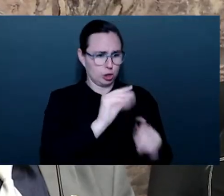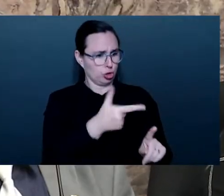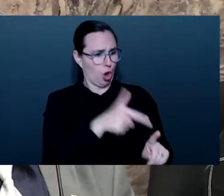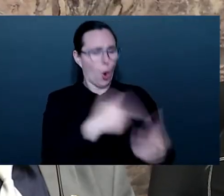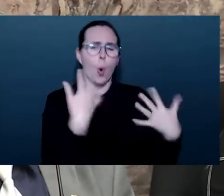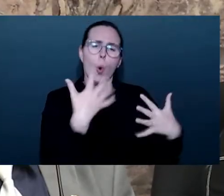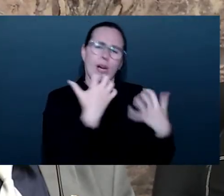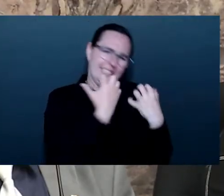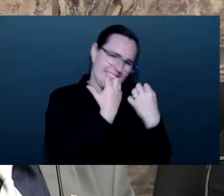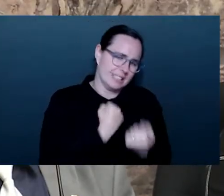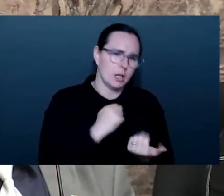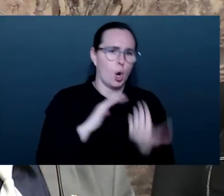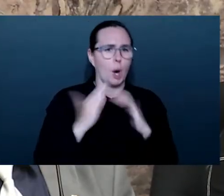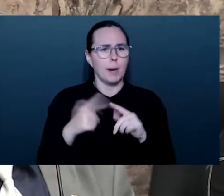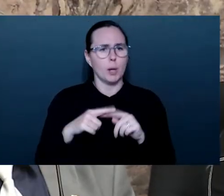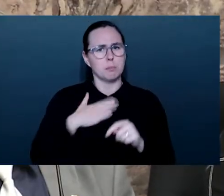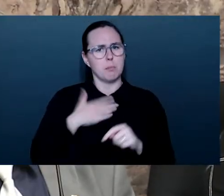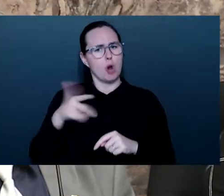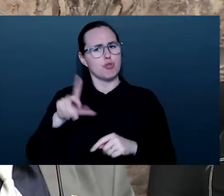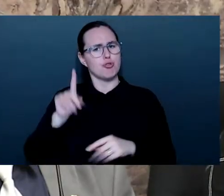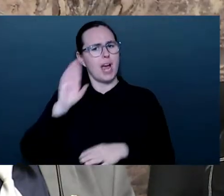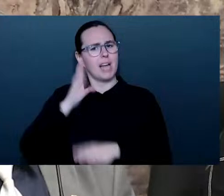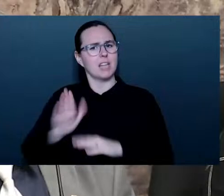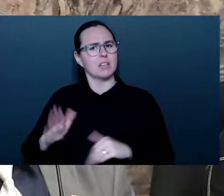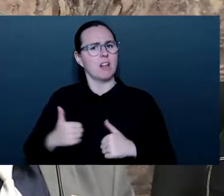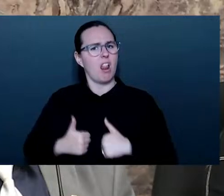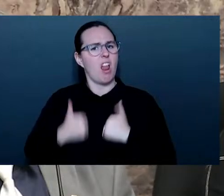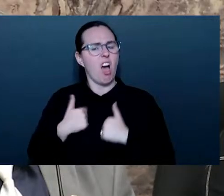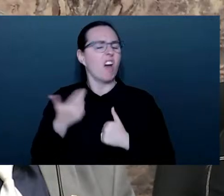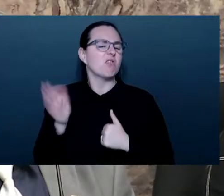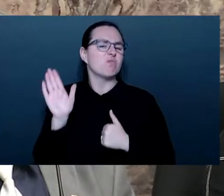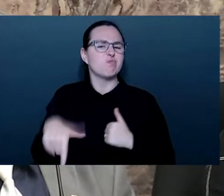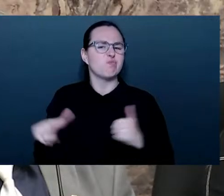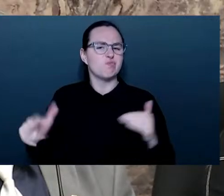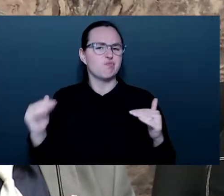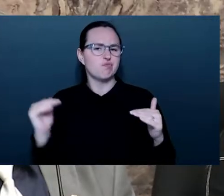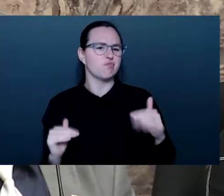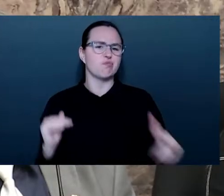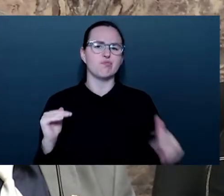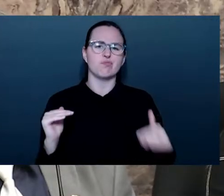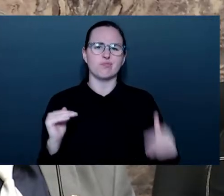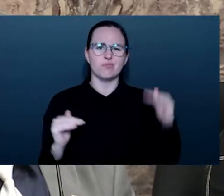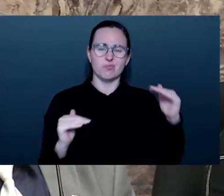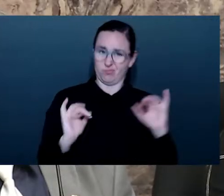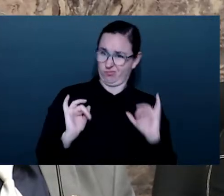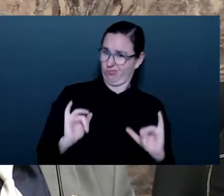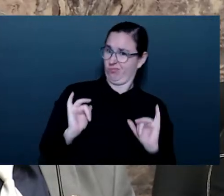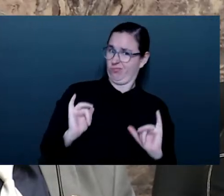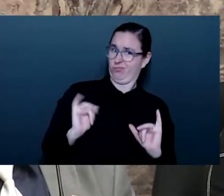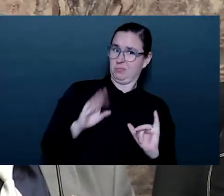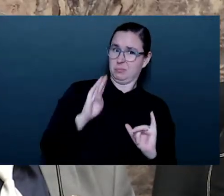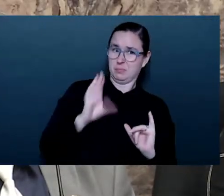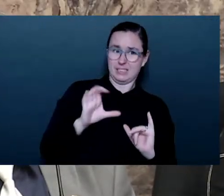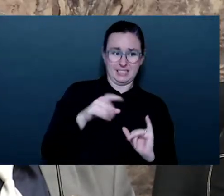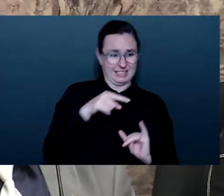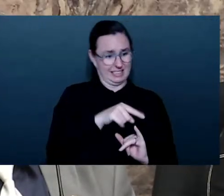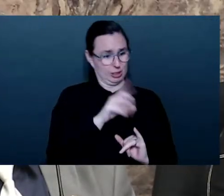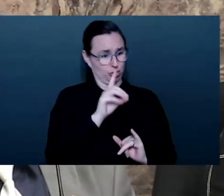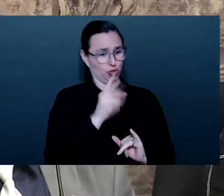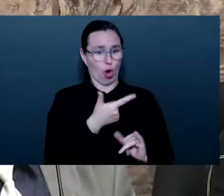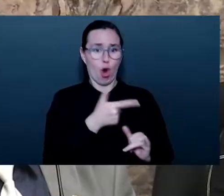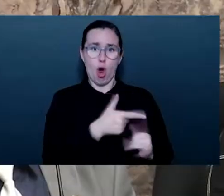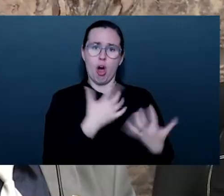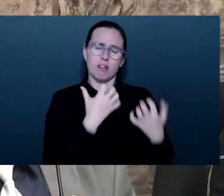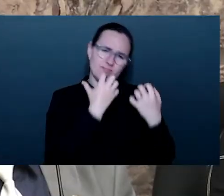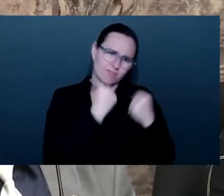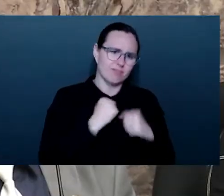said, quote, "Only in BC is a dog's life more valuable than human life. So enough with excuses and talking